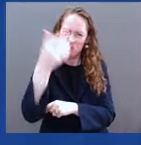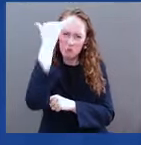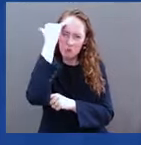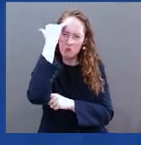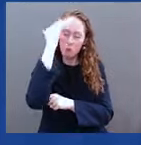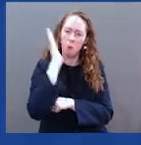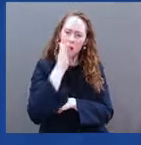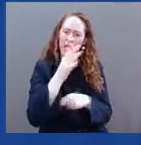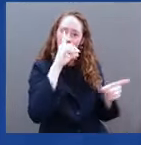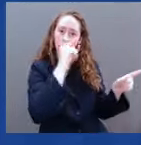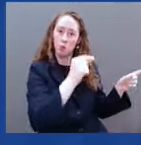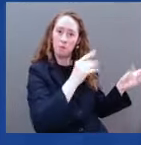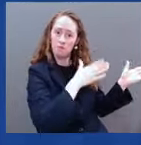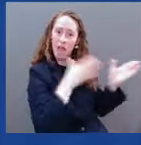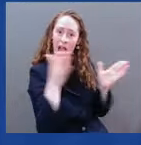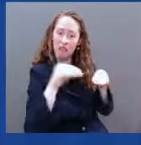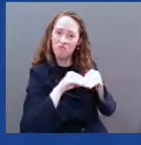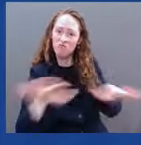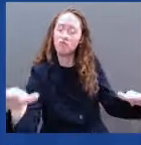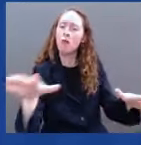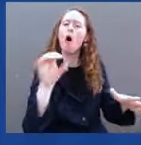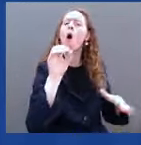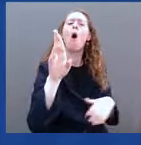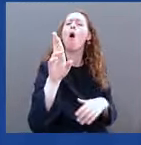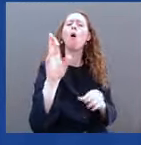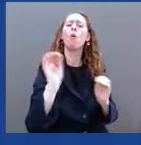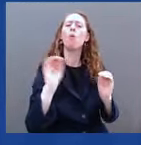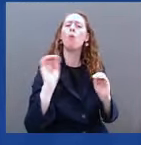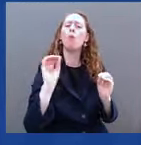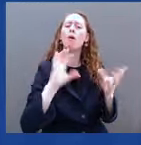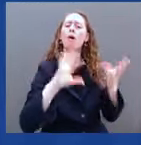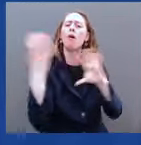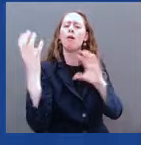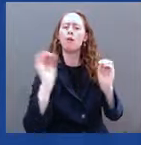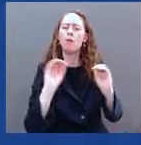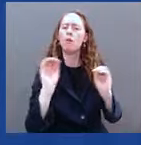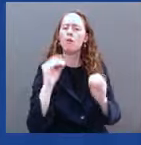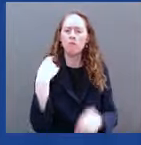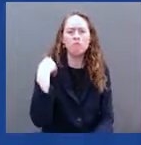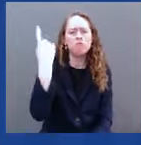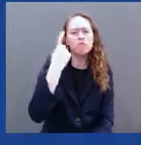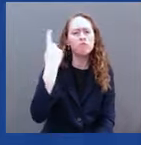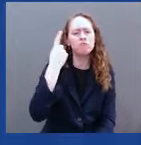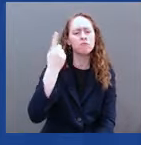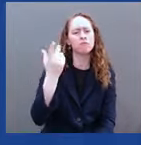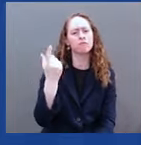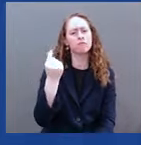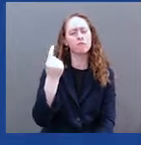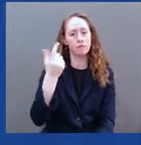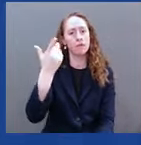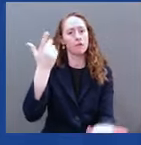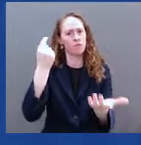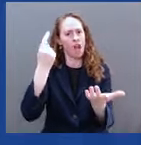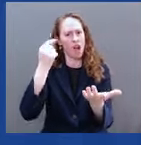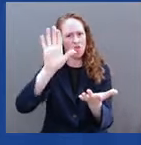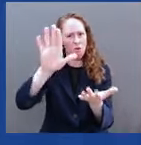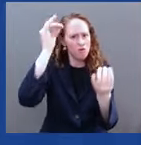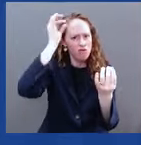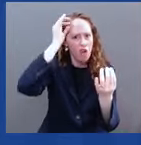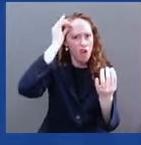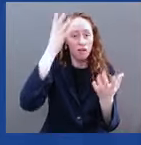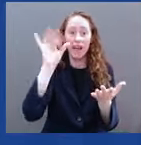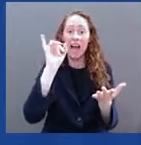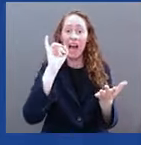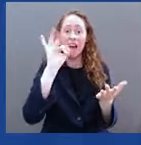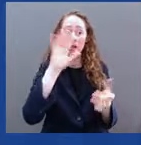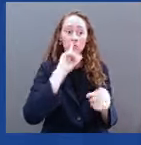And would the U.S. or NATO respond with military action if he did use chemical weapons? You know, on the first question, I can't answer that. I'm not going